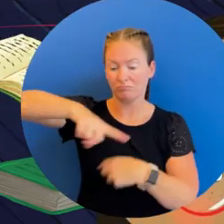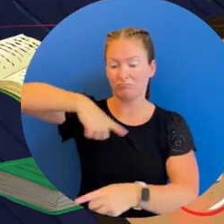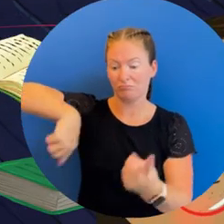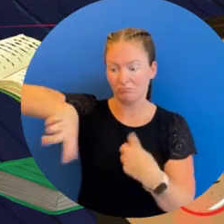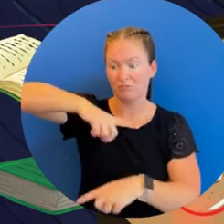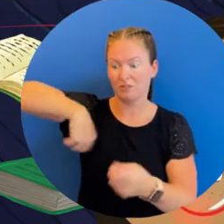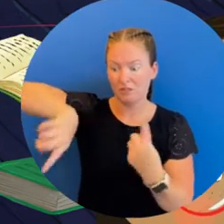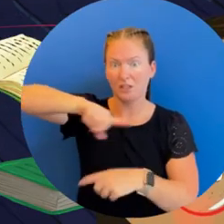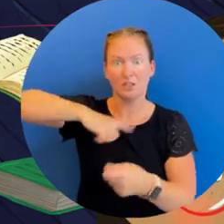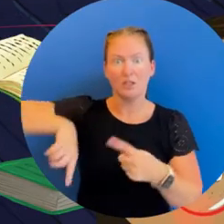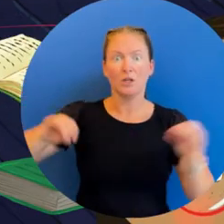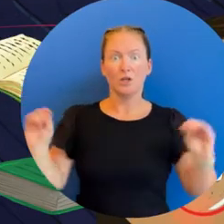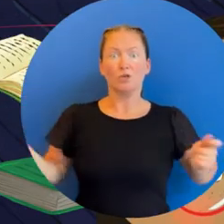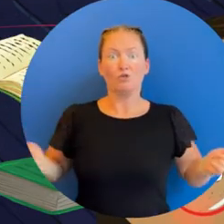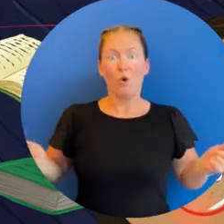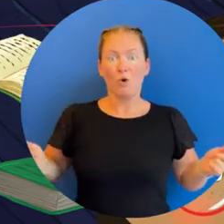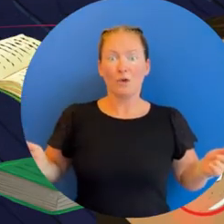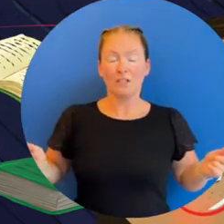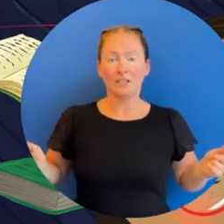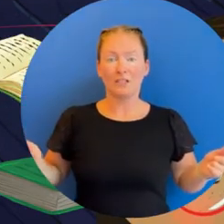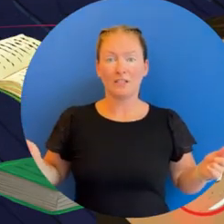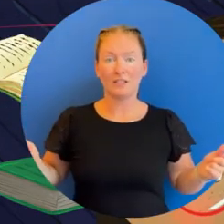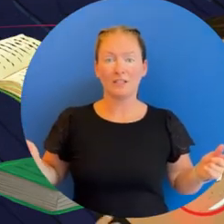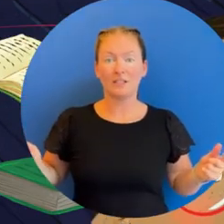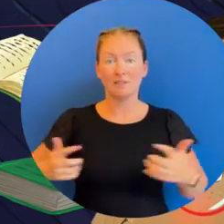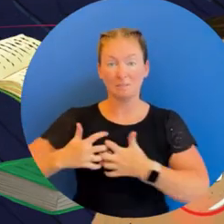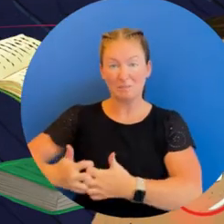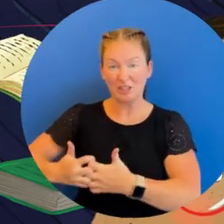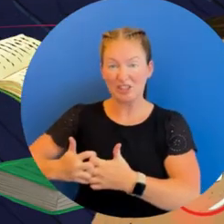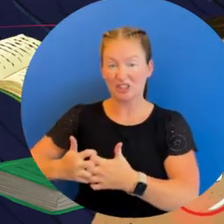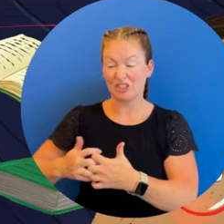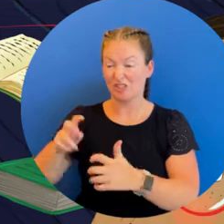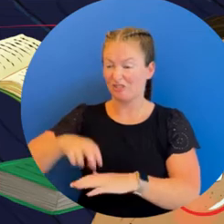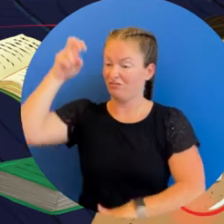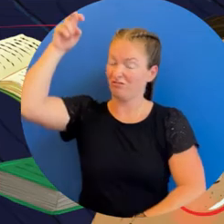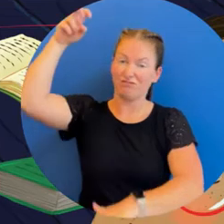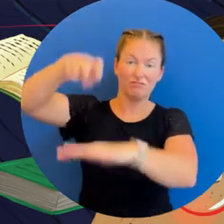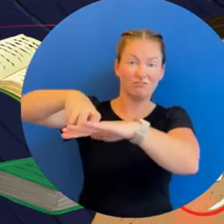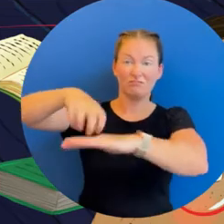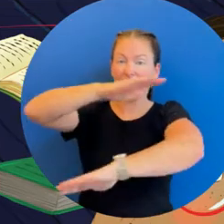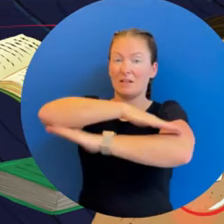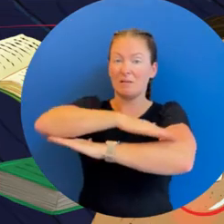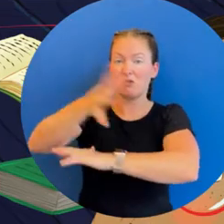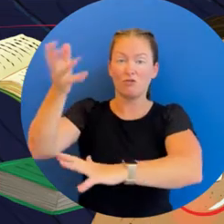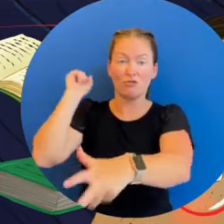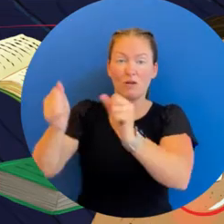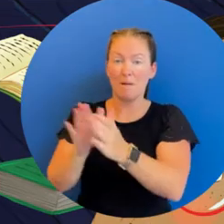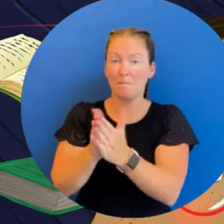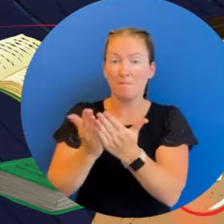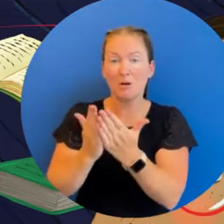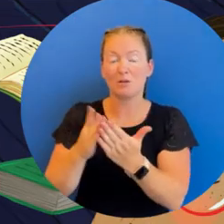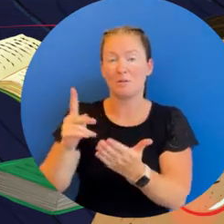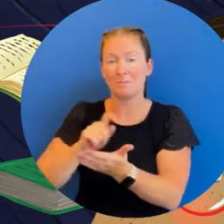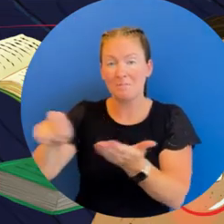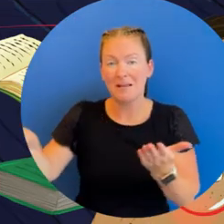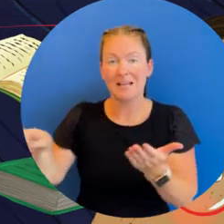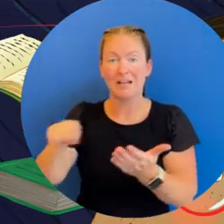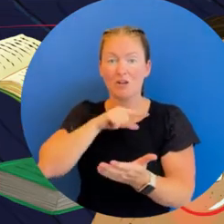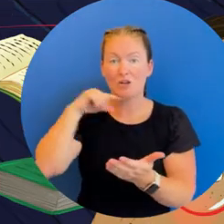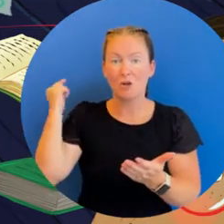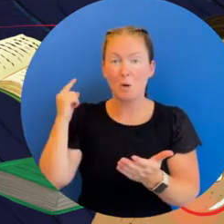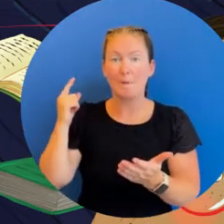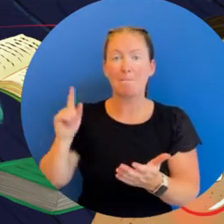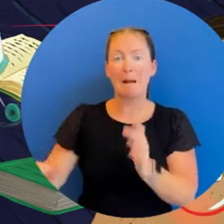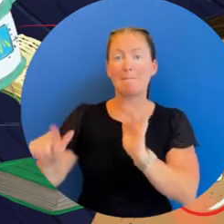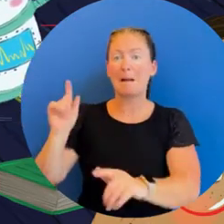roll. While it spun round in circles, it lost all control. The machine jumped on tables, grabbed books, pens, and